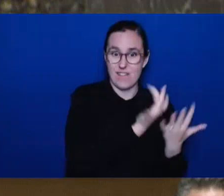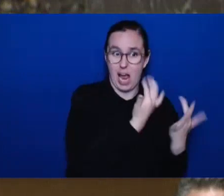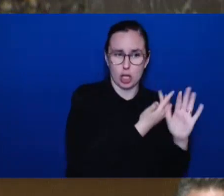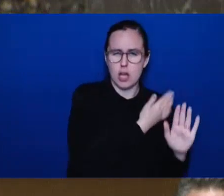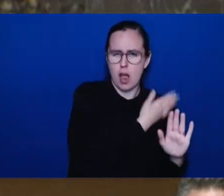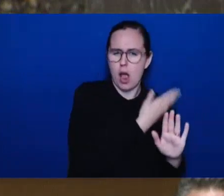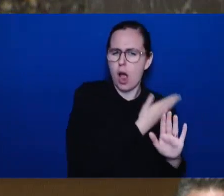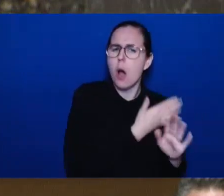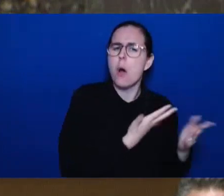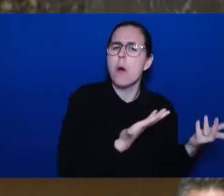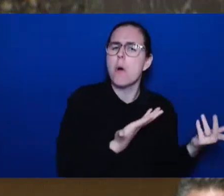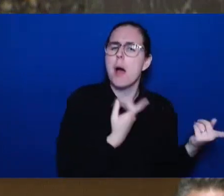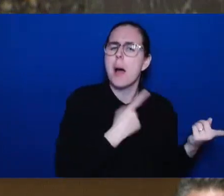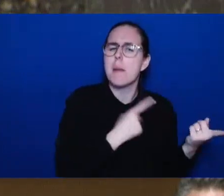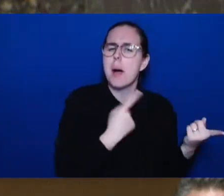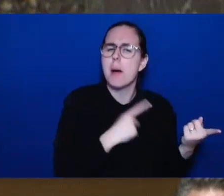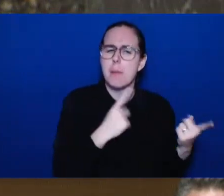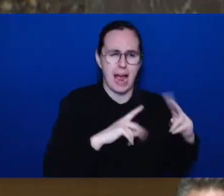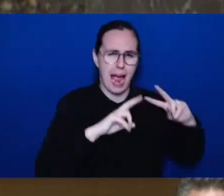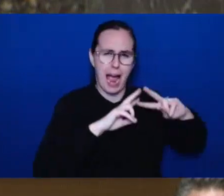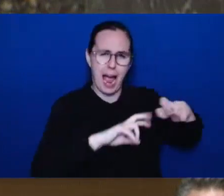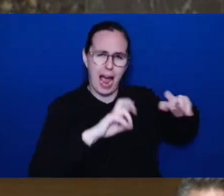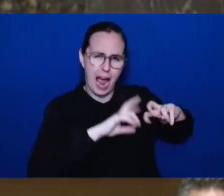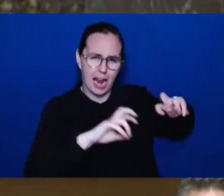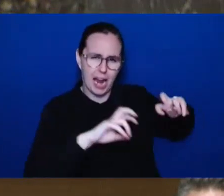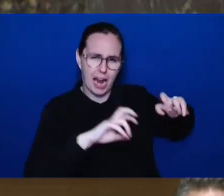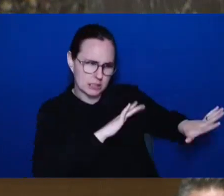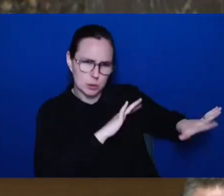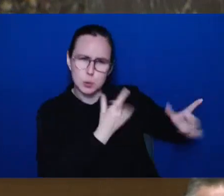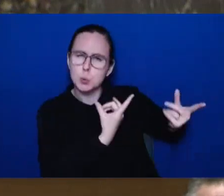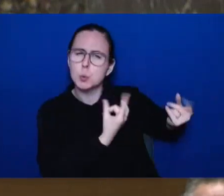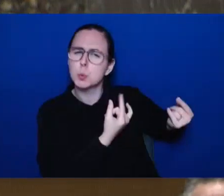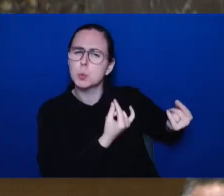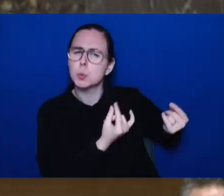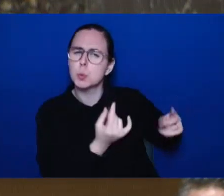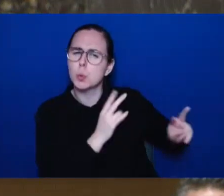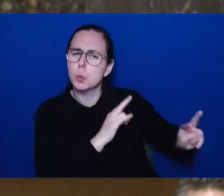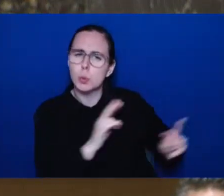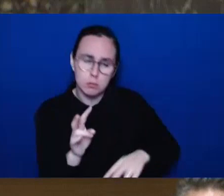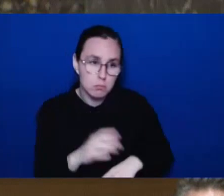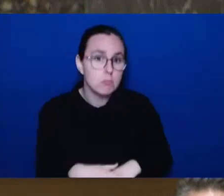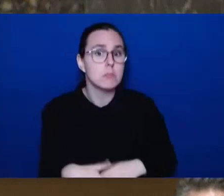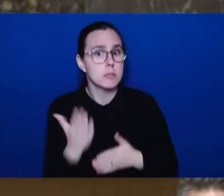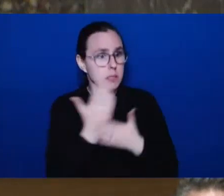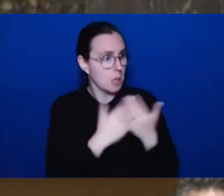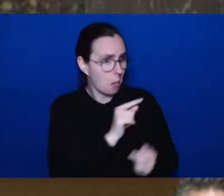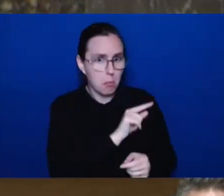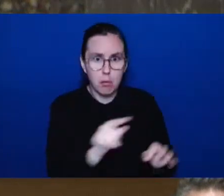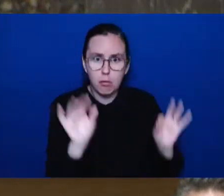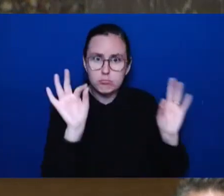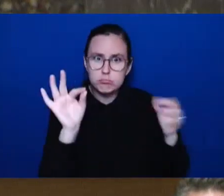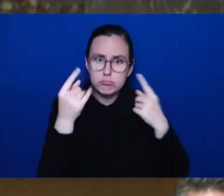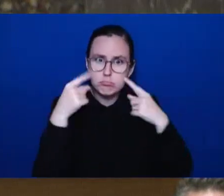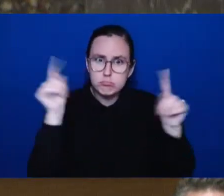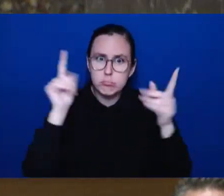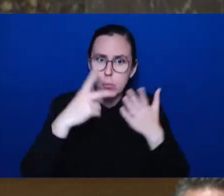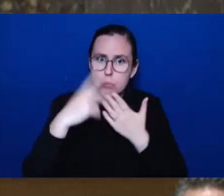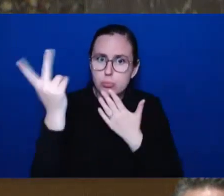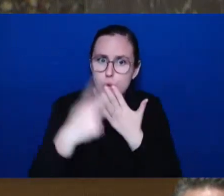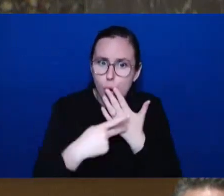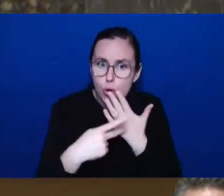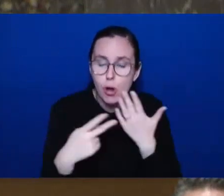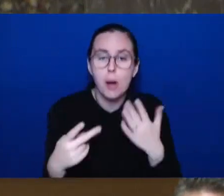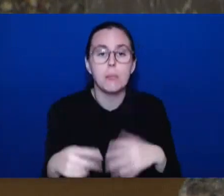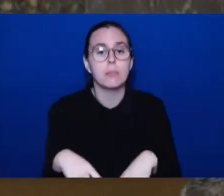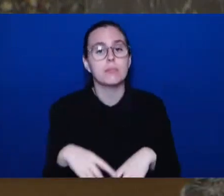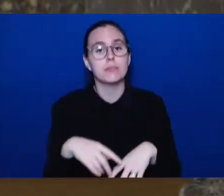very successful programs that have within the province and